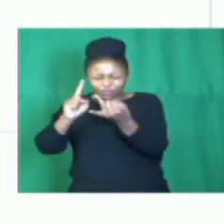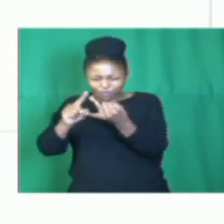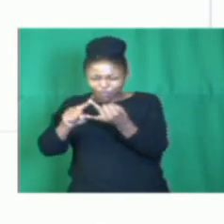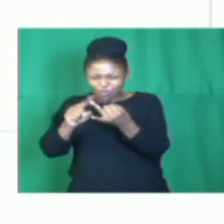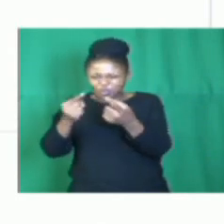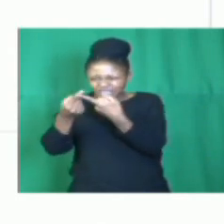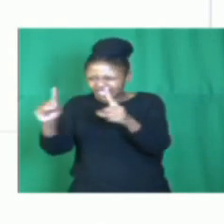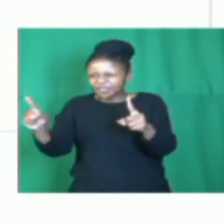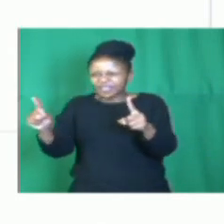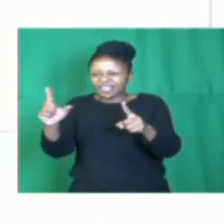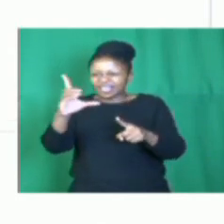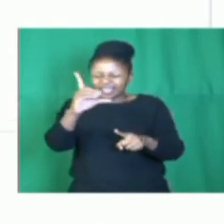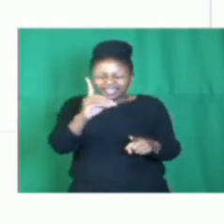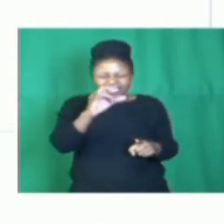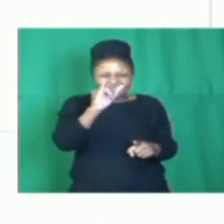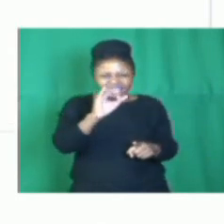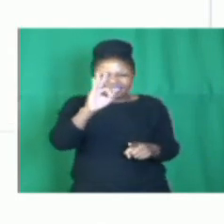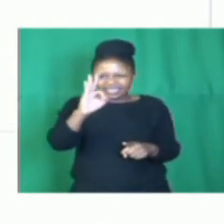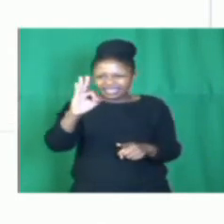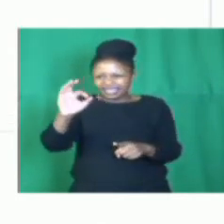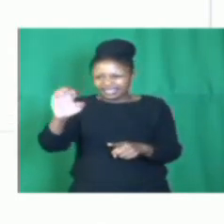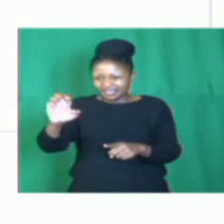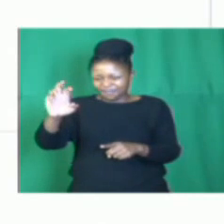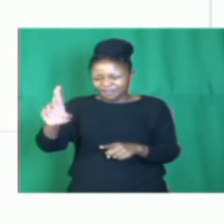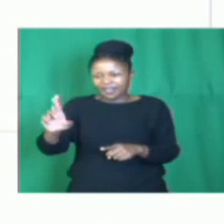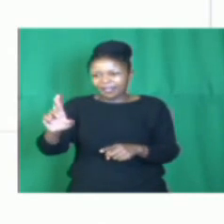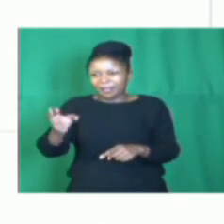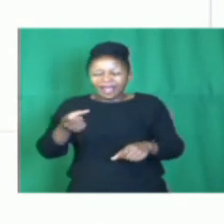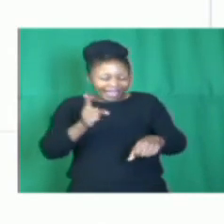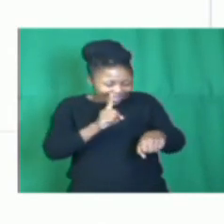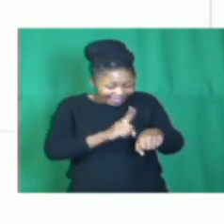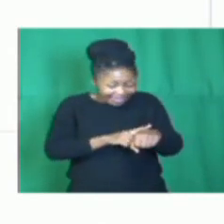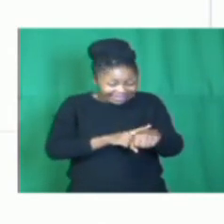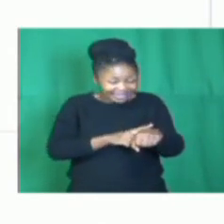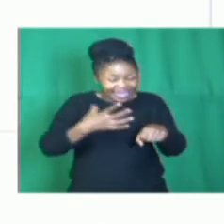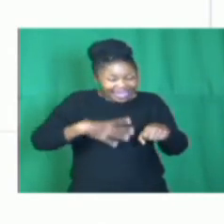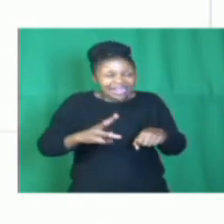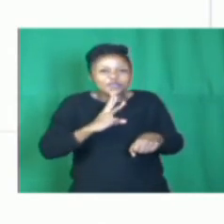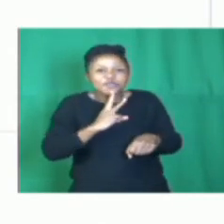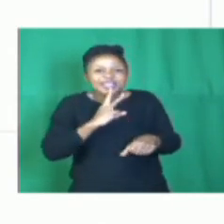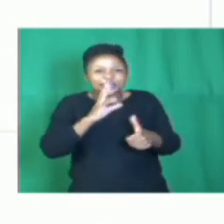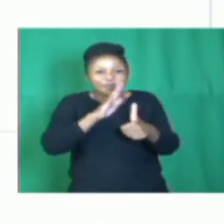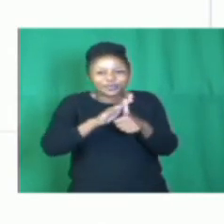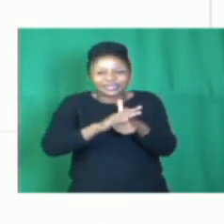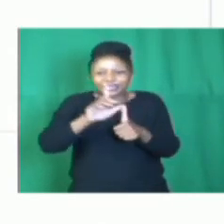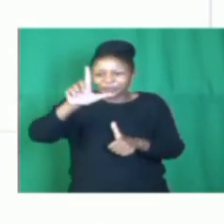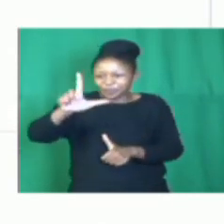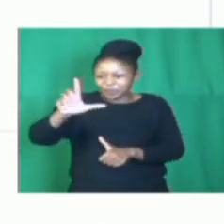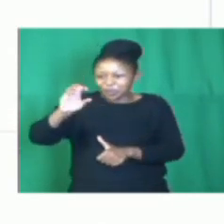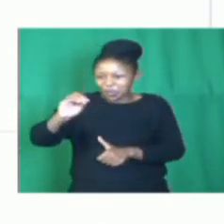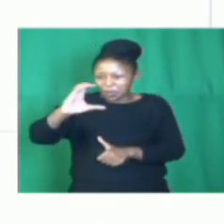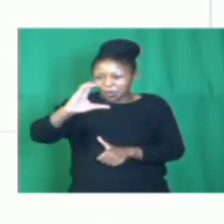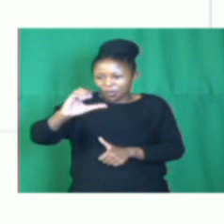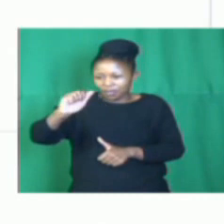locally, which means there is something in the passage which is going to guide us in our response to